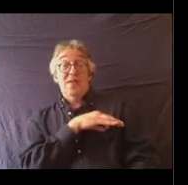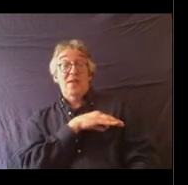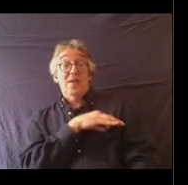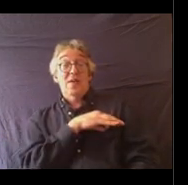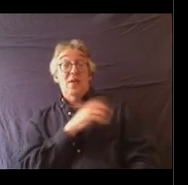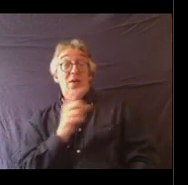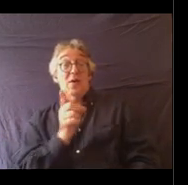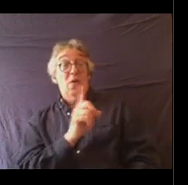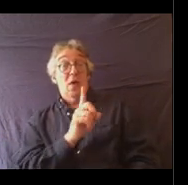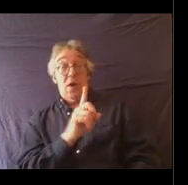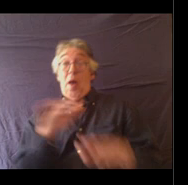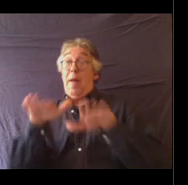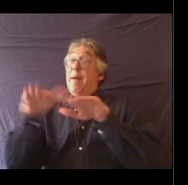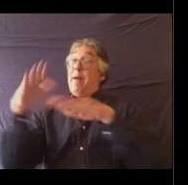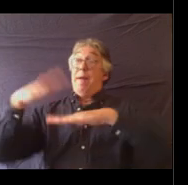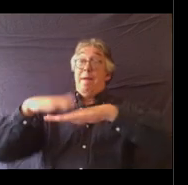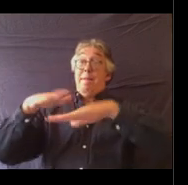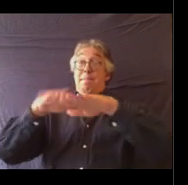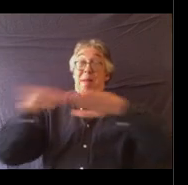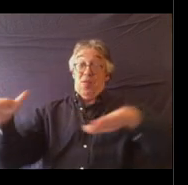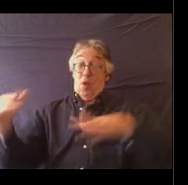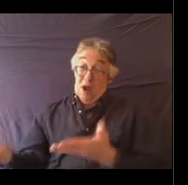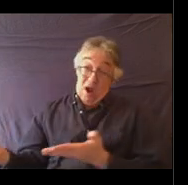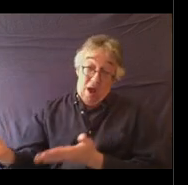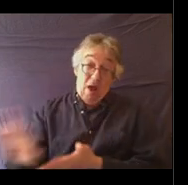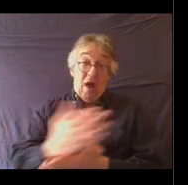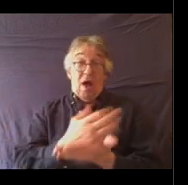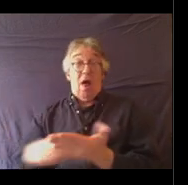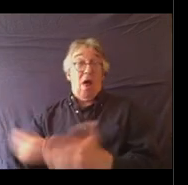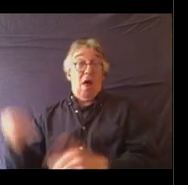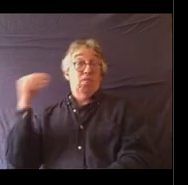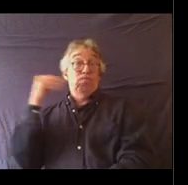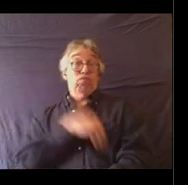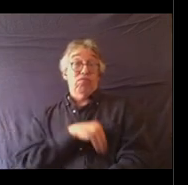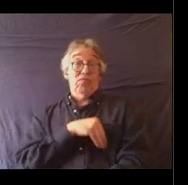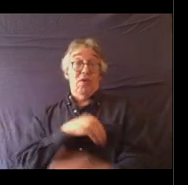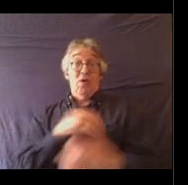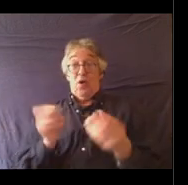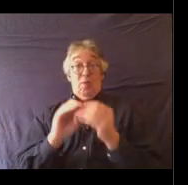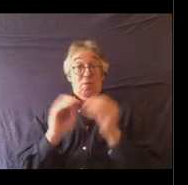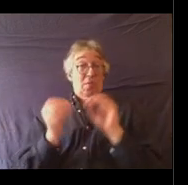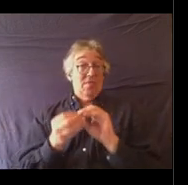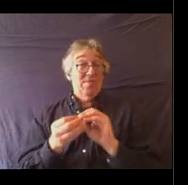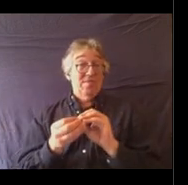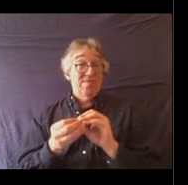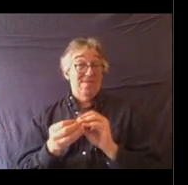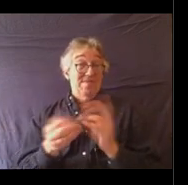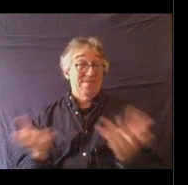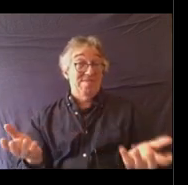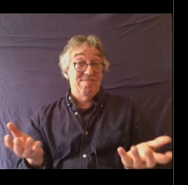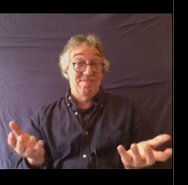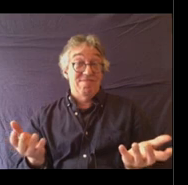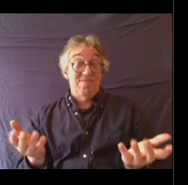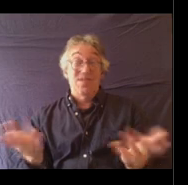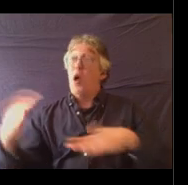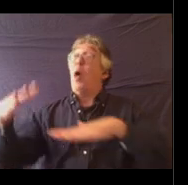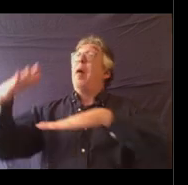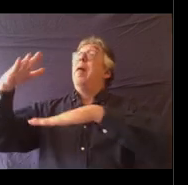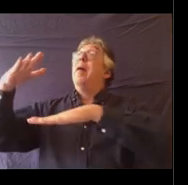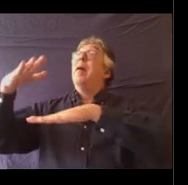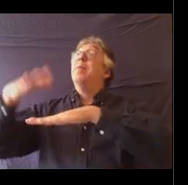the platforms, which is a huge problem, of course, also for broadcasters, because platforms are able